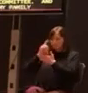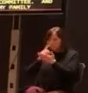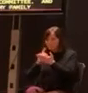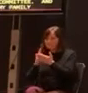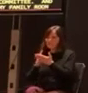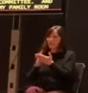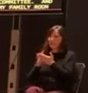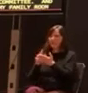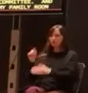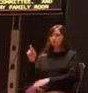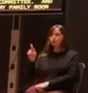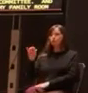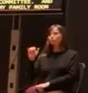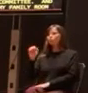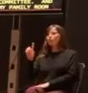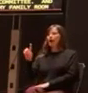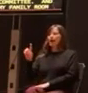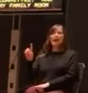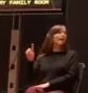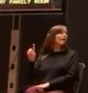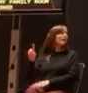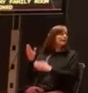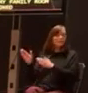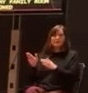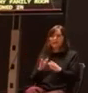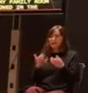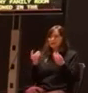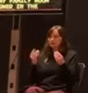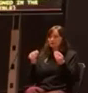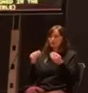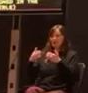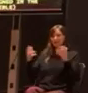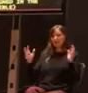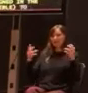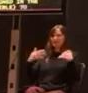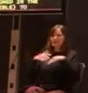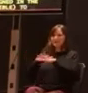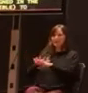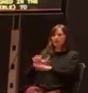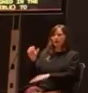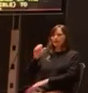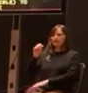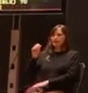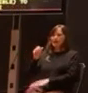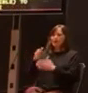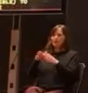the triad plan to desegregate the Seattle public schools.